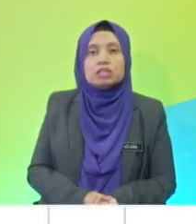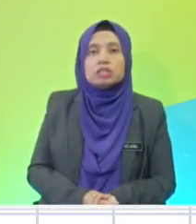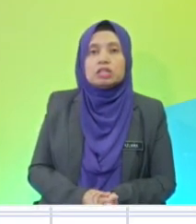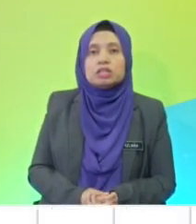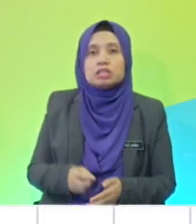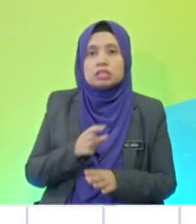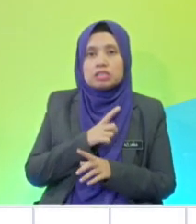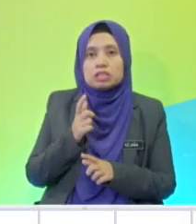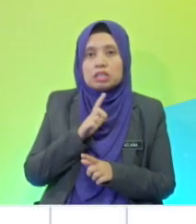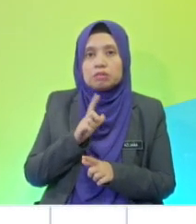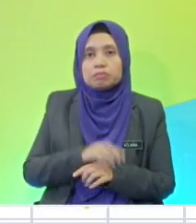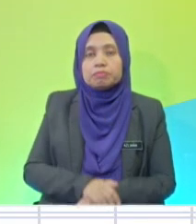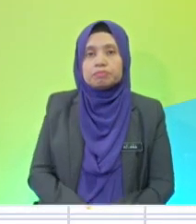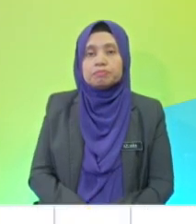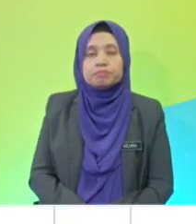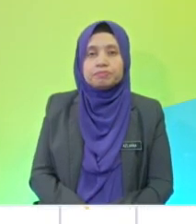but you don't have to.